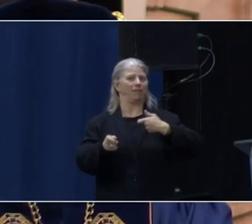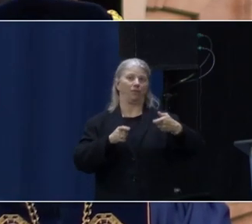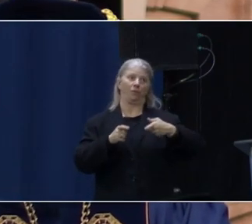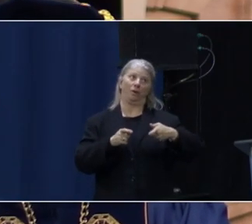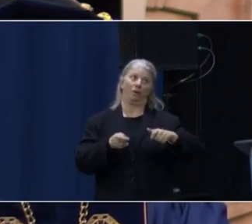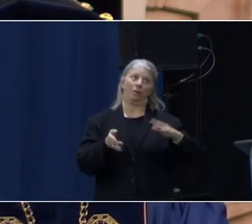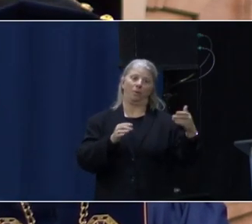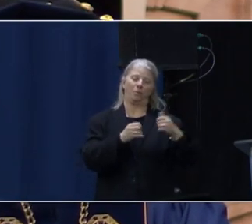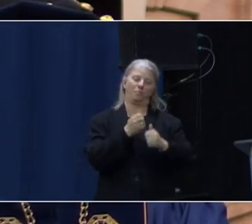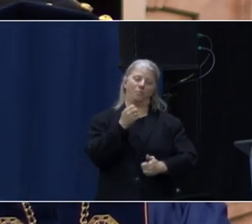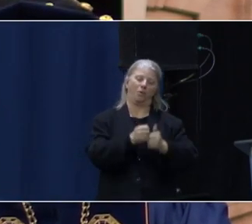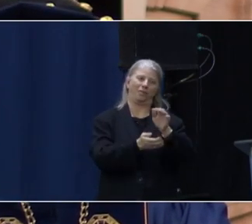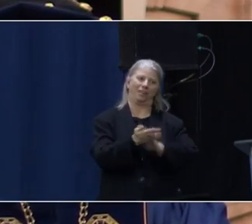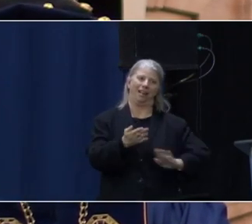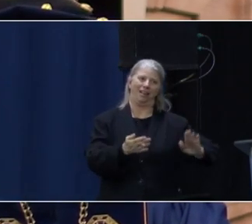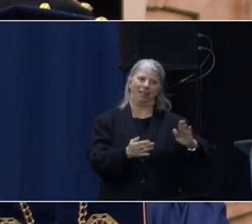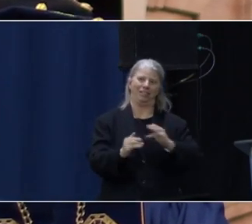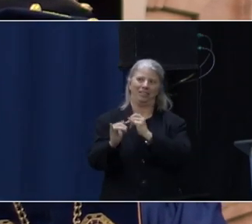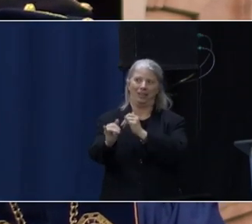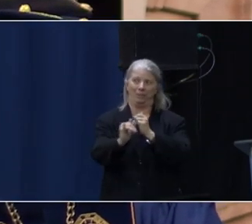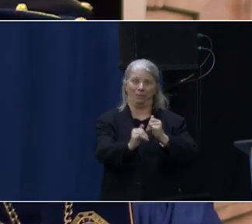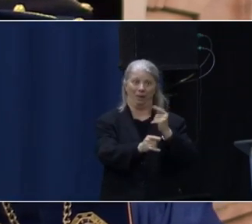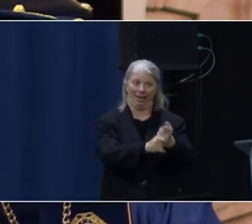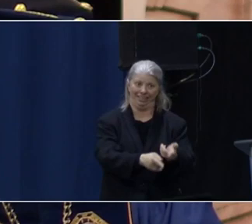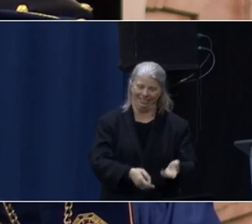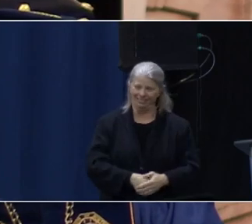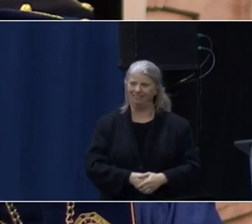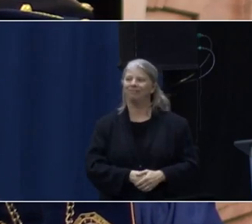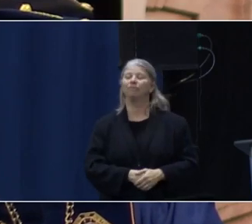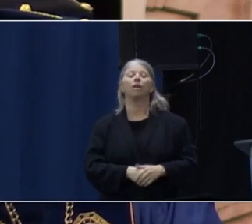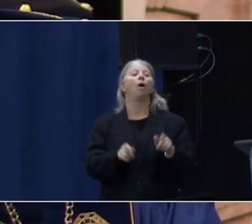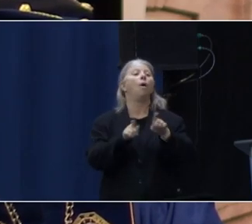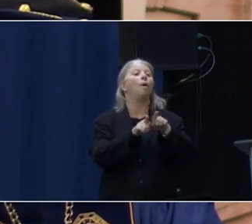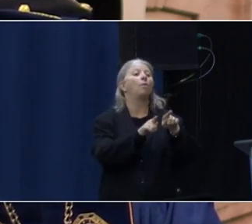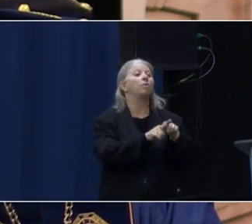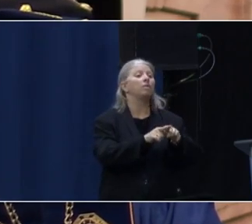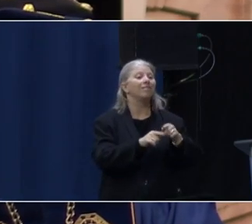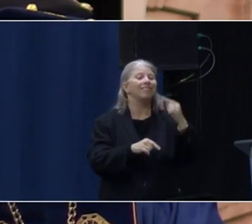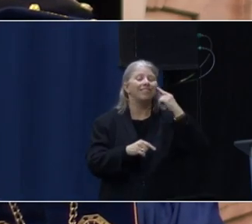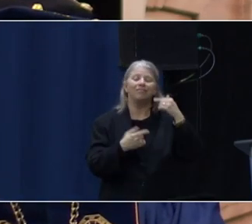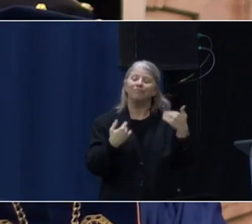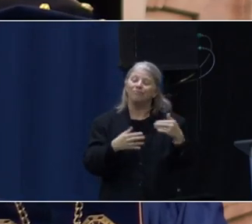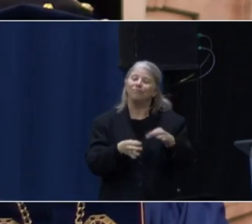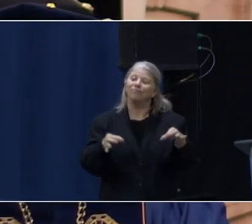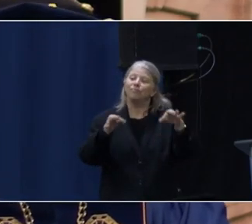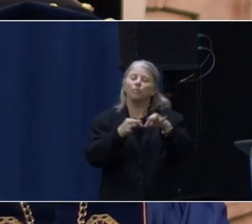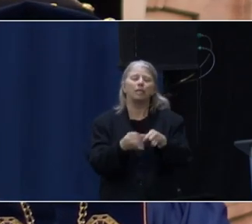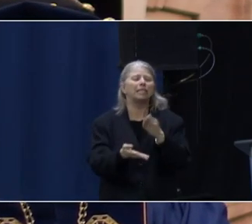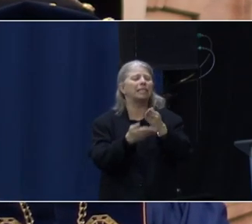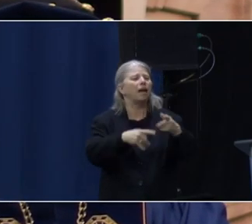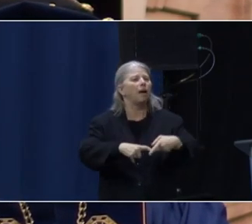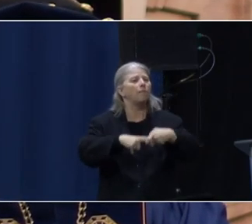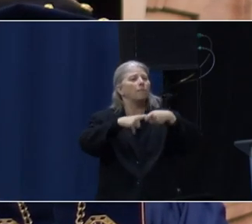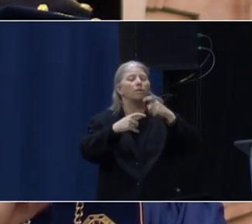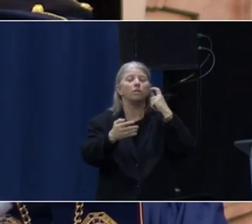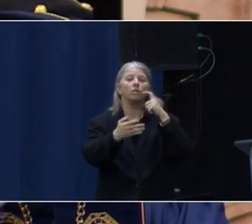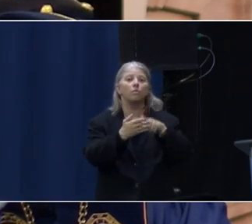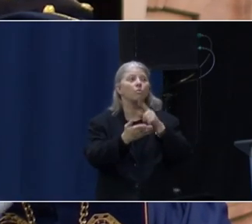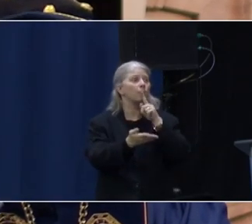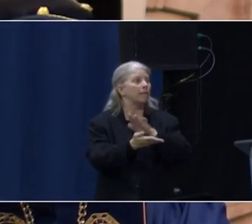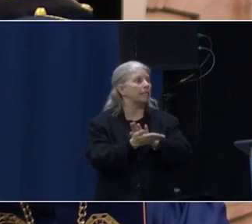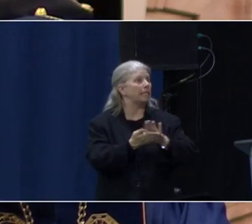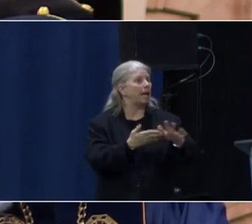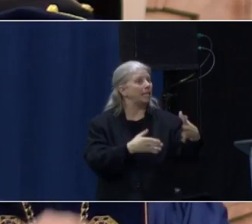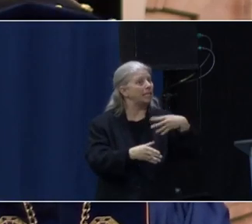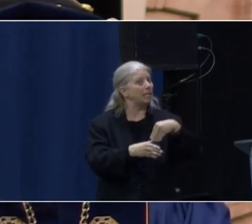had most of college, as I'm sure most of you can relate to. On another note, I think it's important to stop for a minute to acknowledge how nice it is to have an